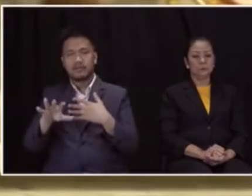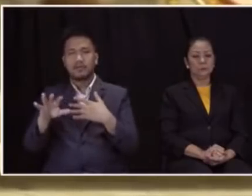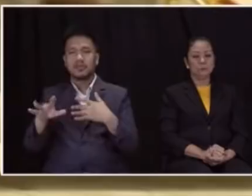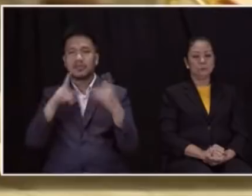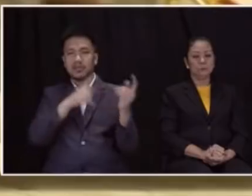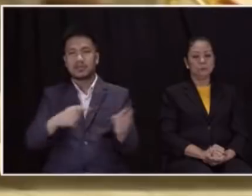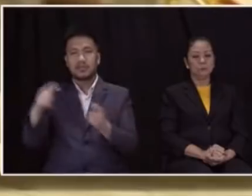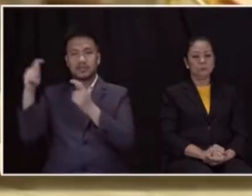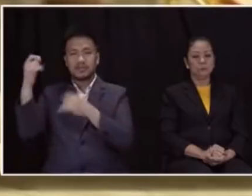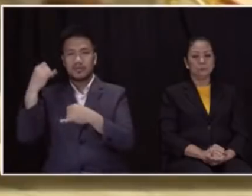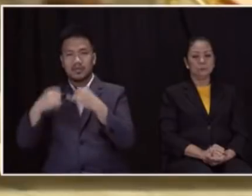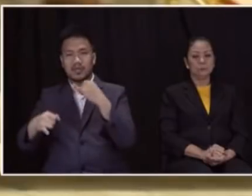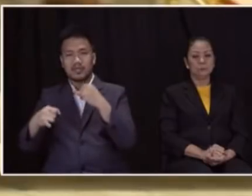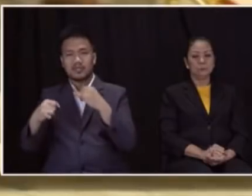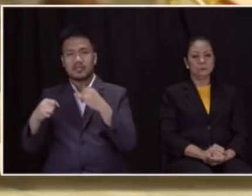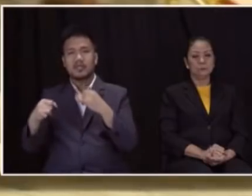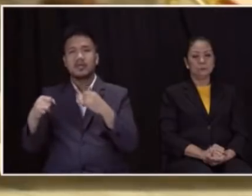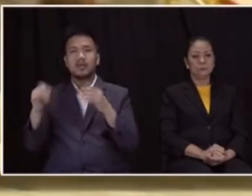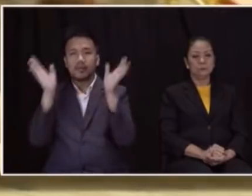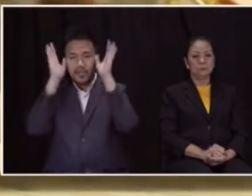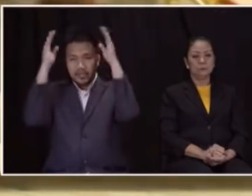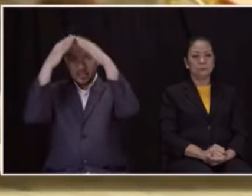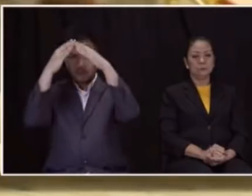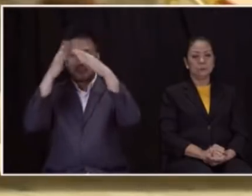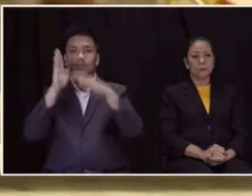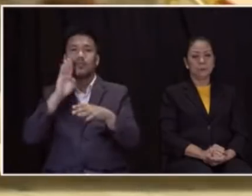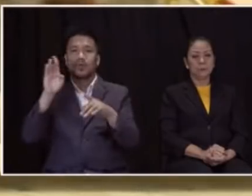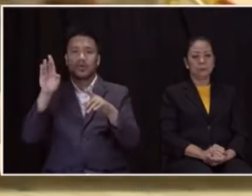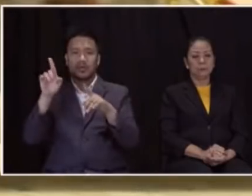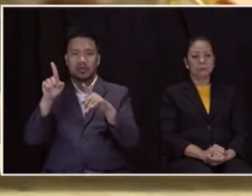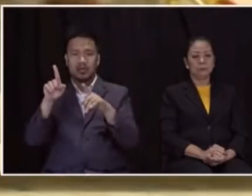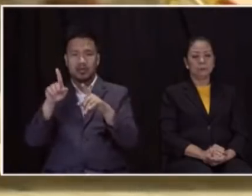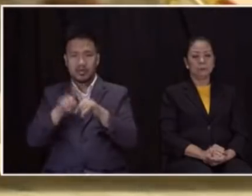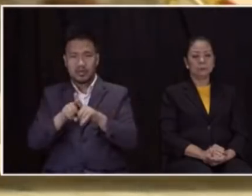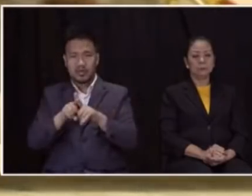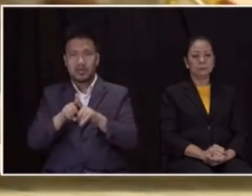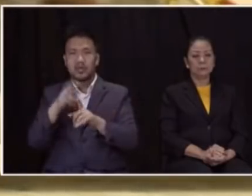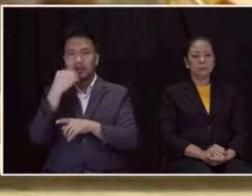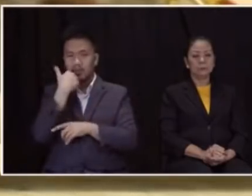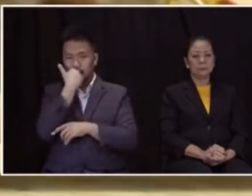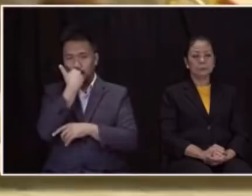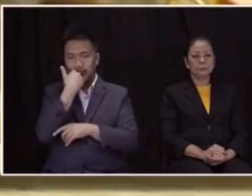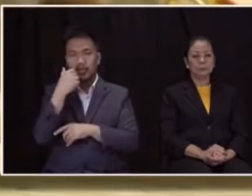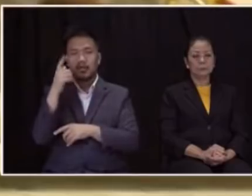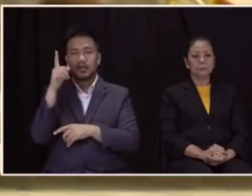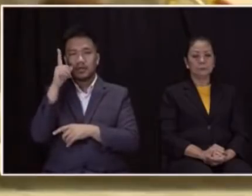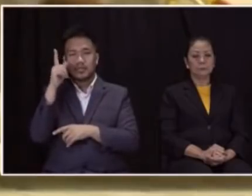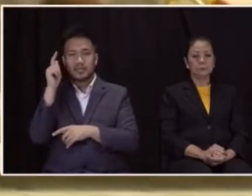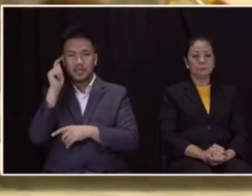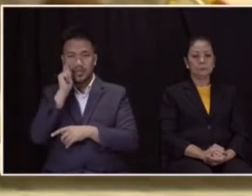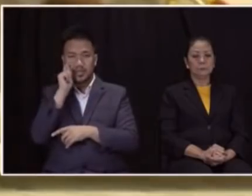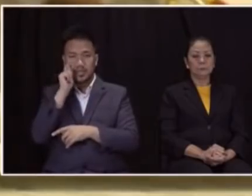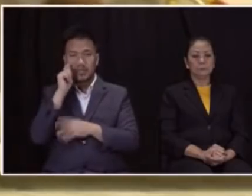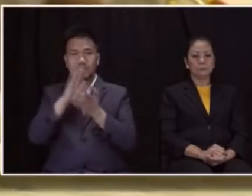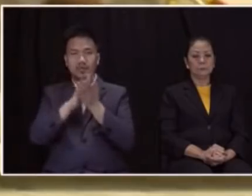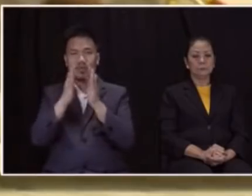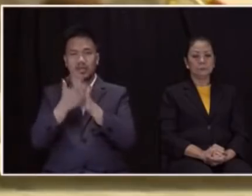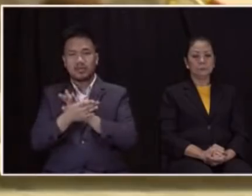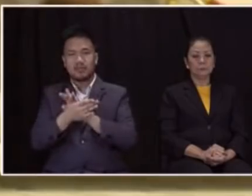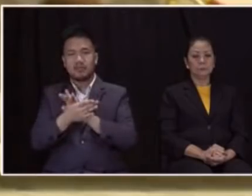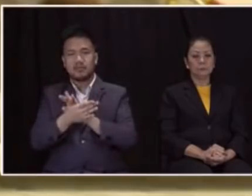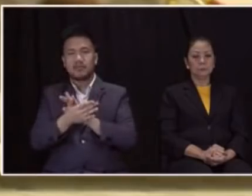ordinary, our Venerable Brother Luis Antonio Cardinal Tagle, to the office of Prefect of